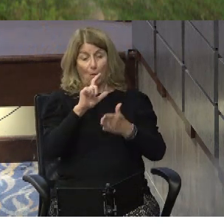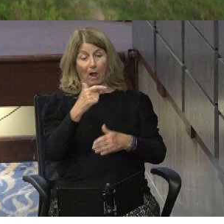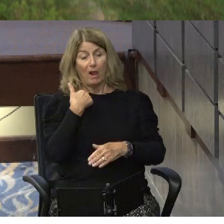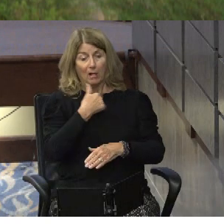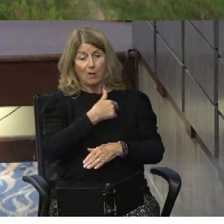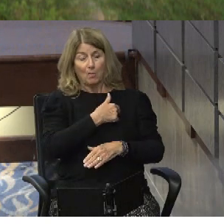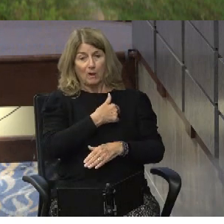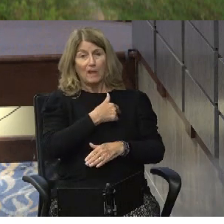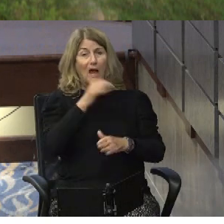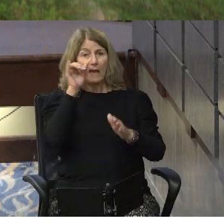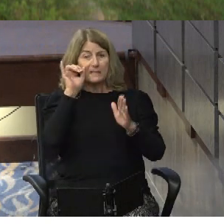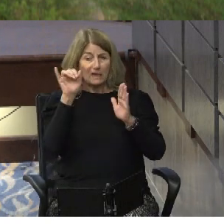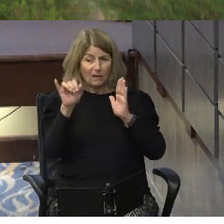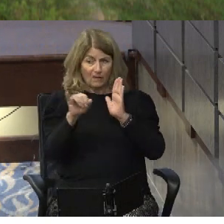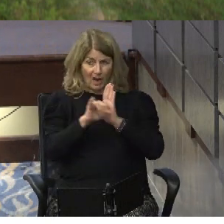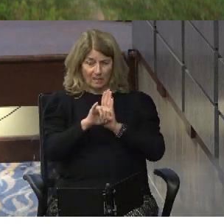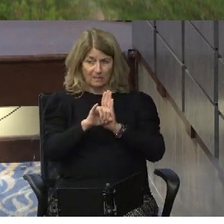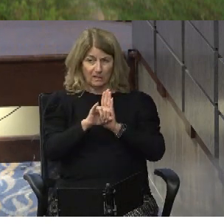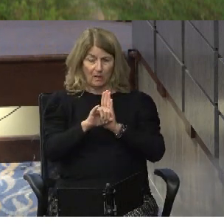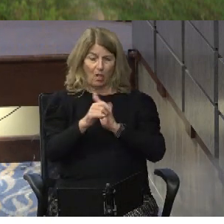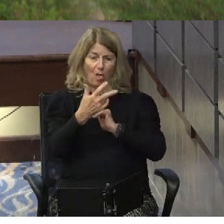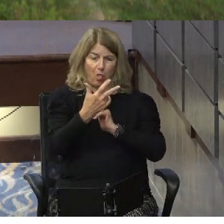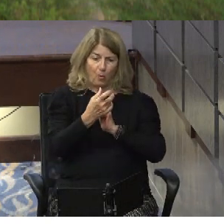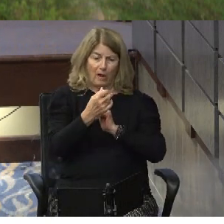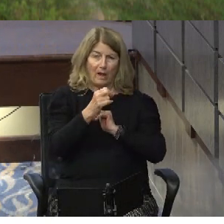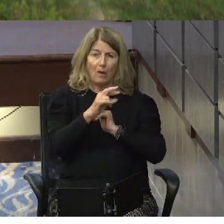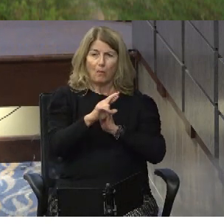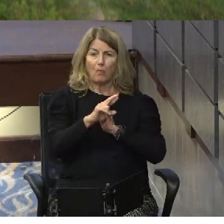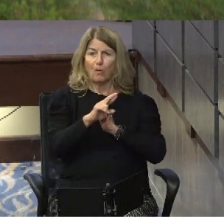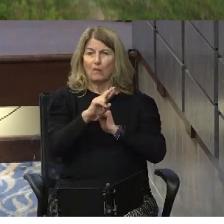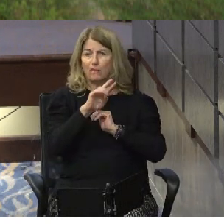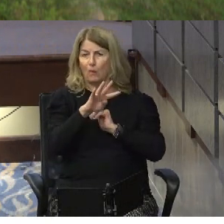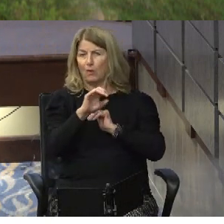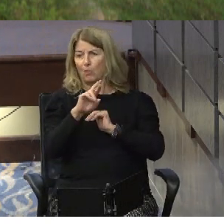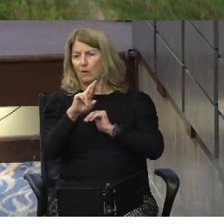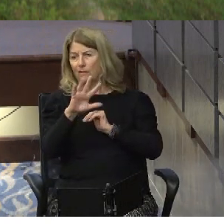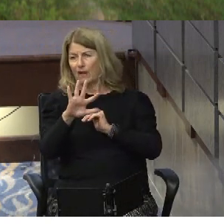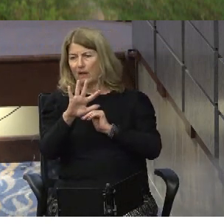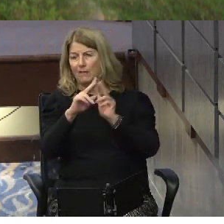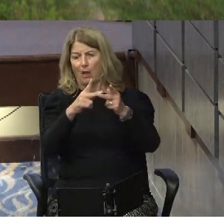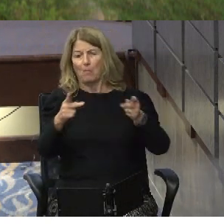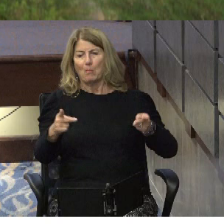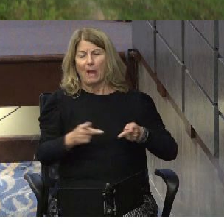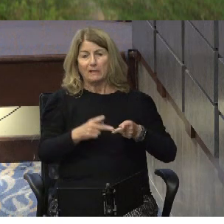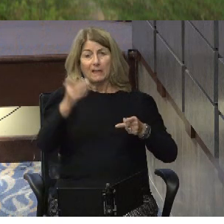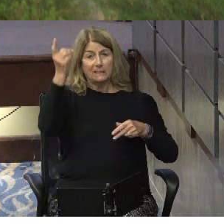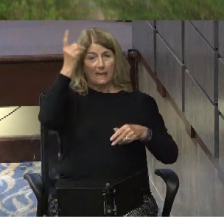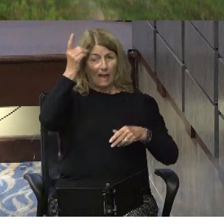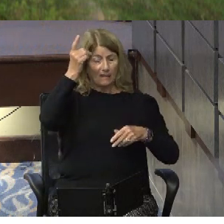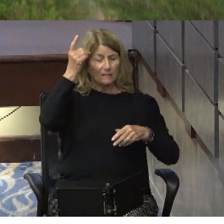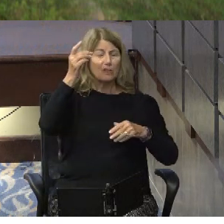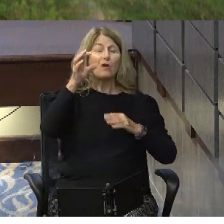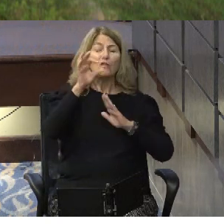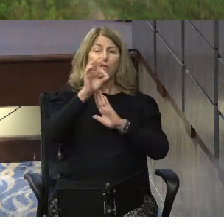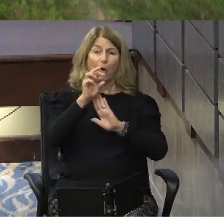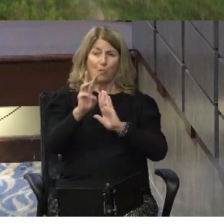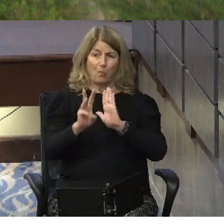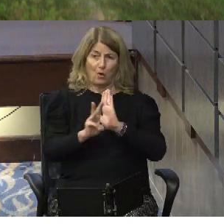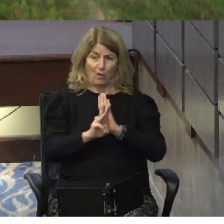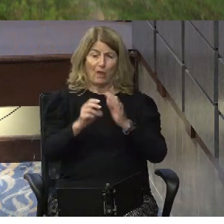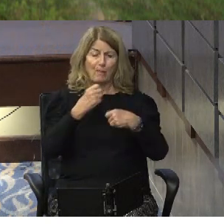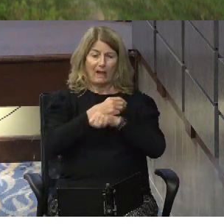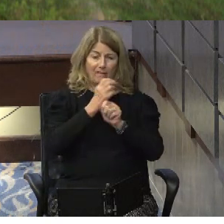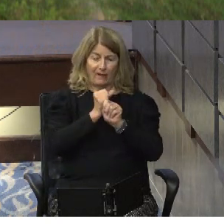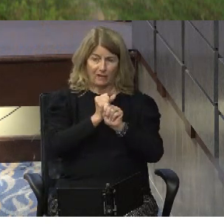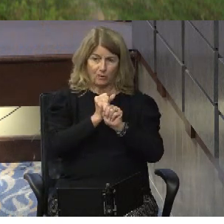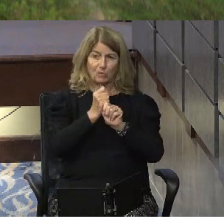we've identified 3 or 4 or 5 places up in the Dallas-Fort Worth area was the locus, the manufacturer gave us